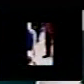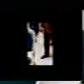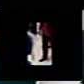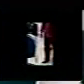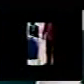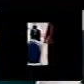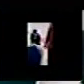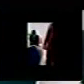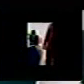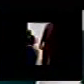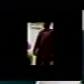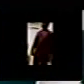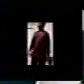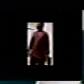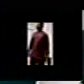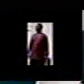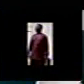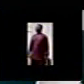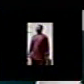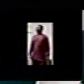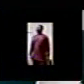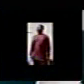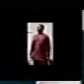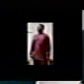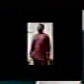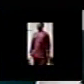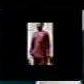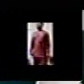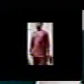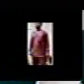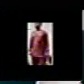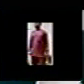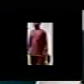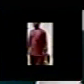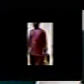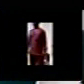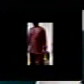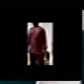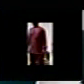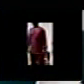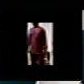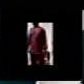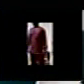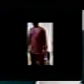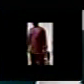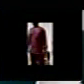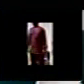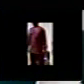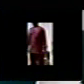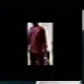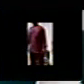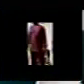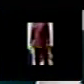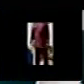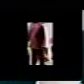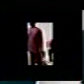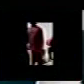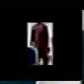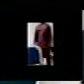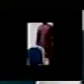but mighty through God. We have mighty weapons here tonight. I said we have mighty weapons here